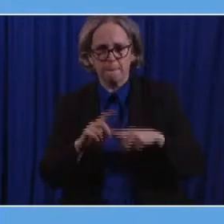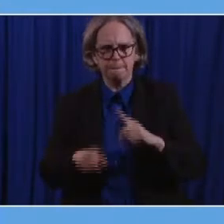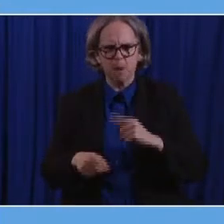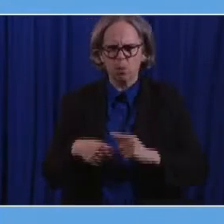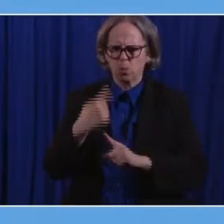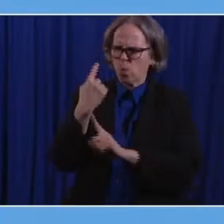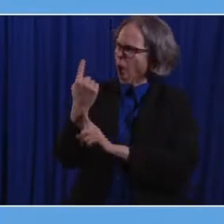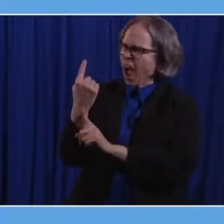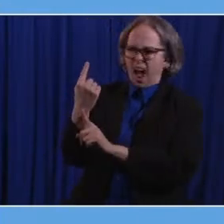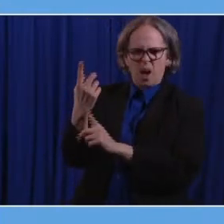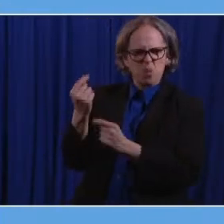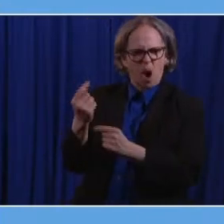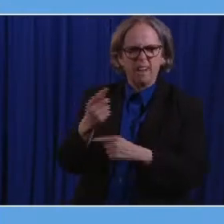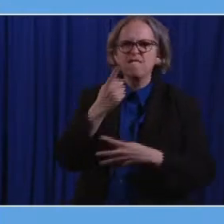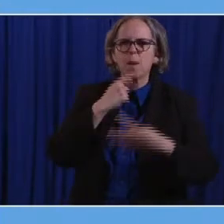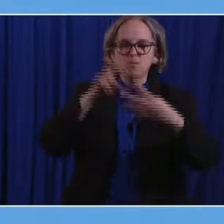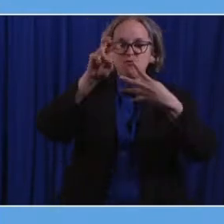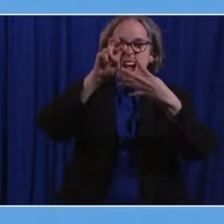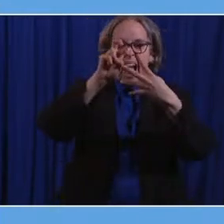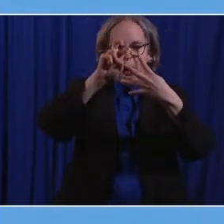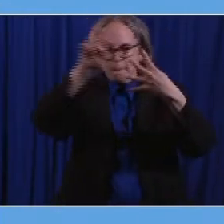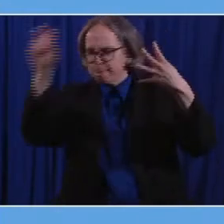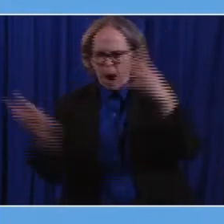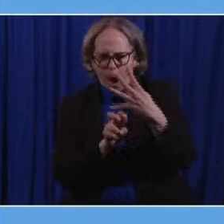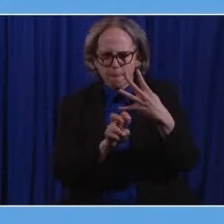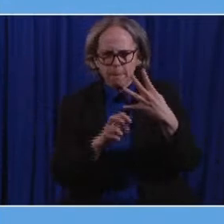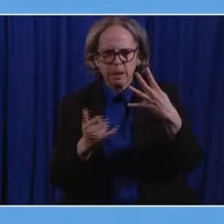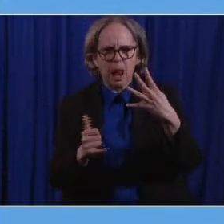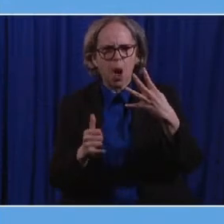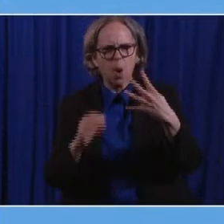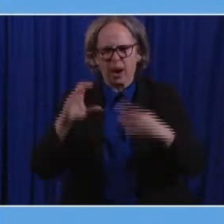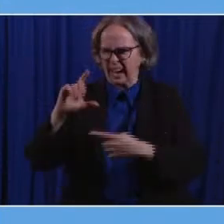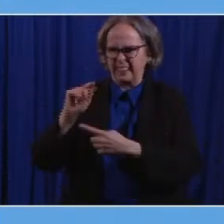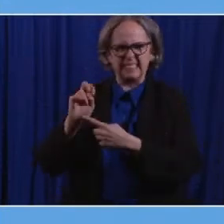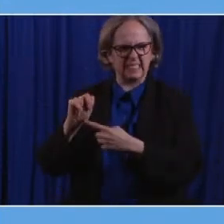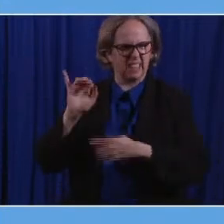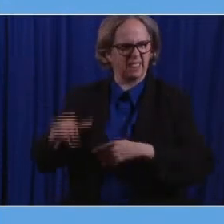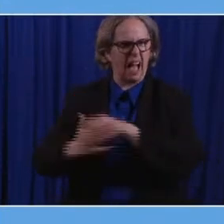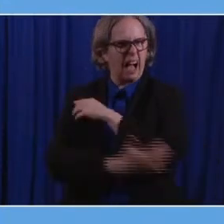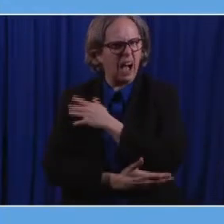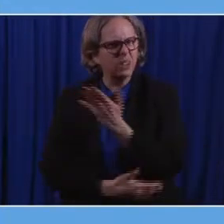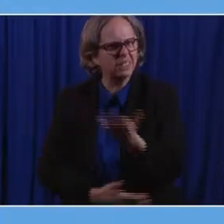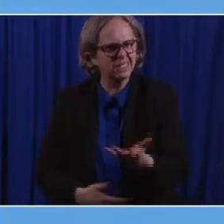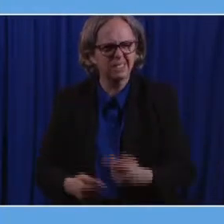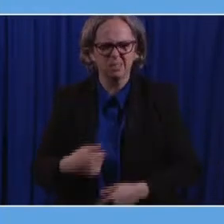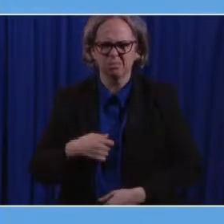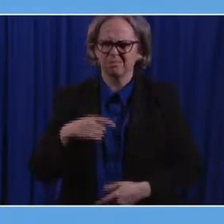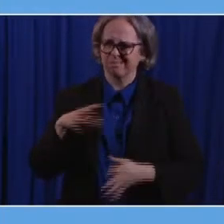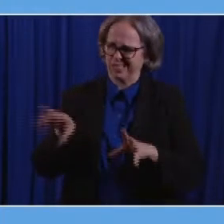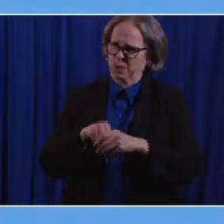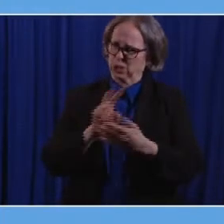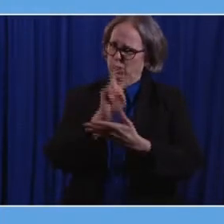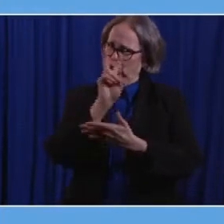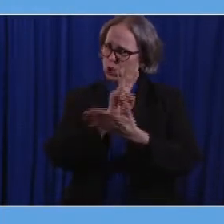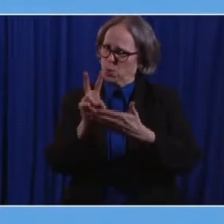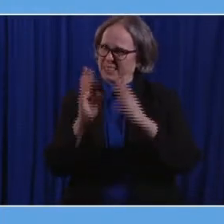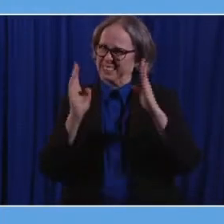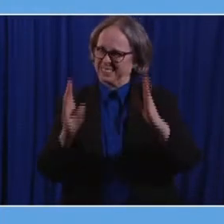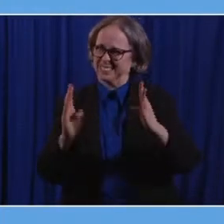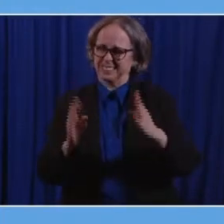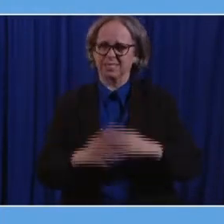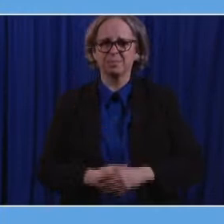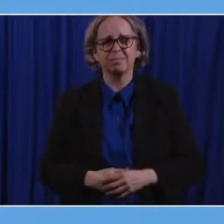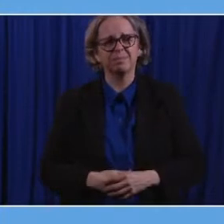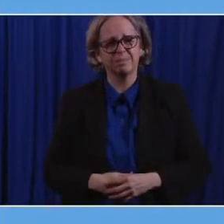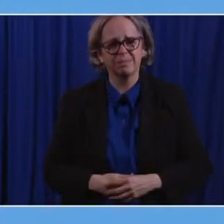and had the largest decline of any county for cases per capita. Again, this is in the last 2 weeks. We should still remember that these case rates have